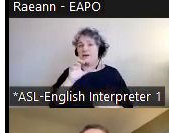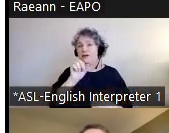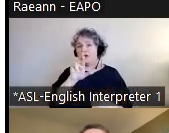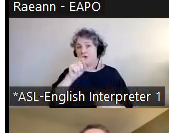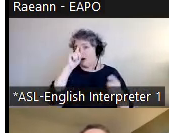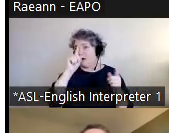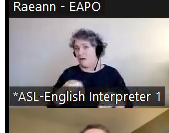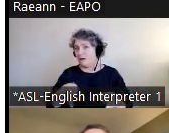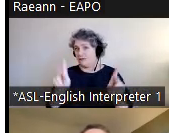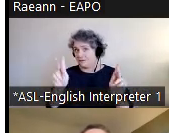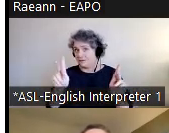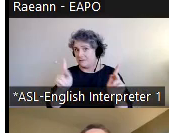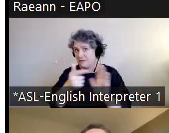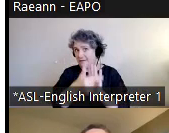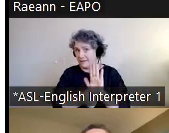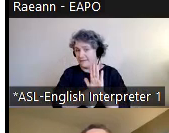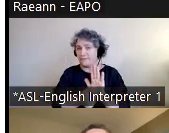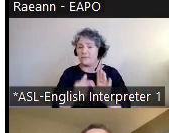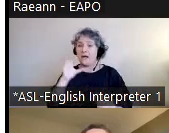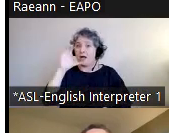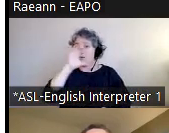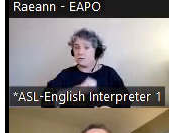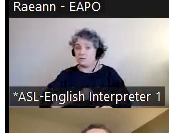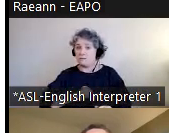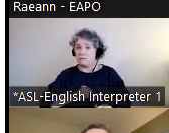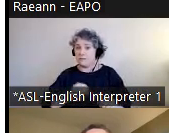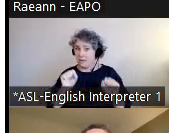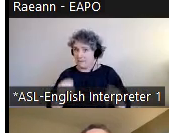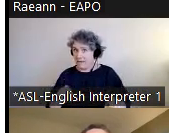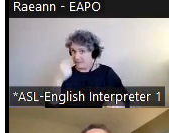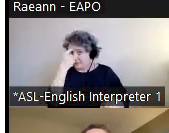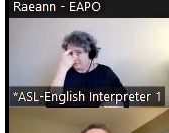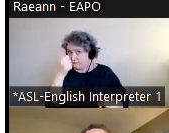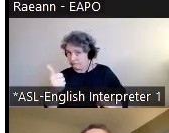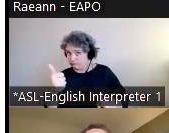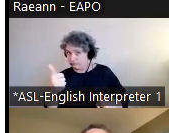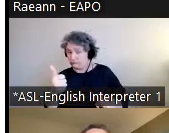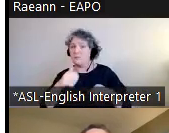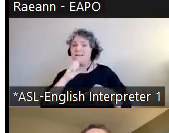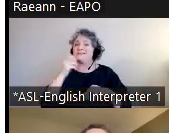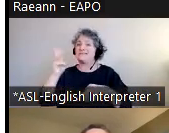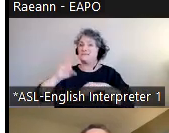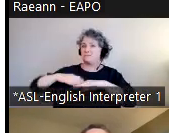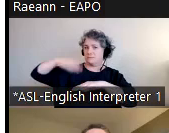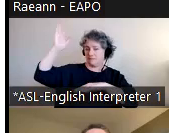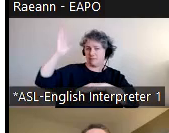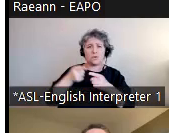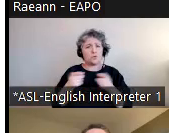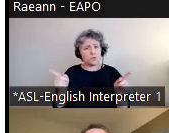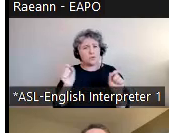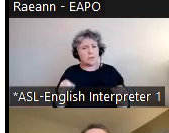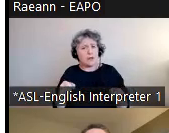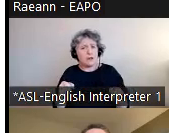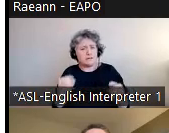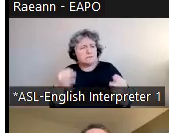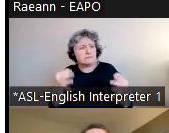It's presumed capacity over the age of 16. So you could actually be capable of making your own health care